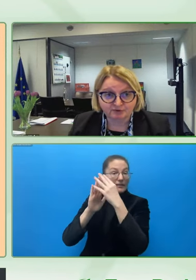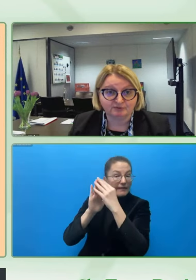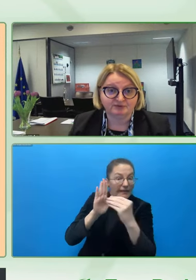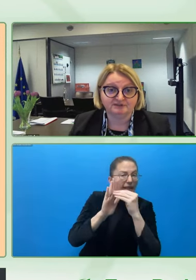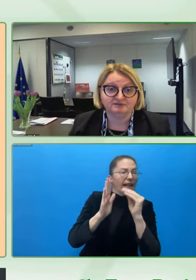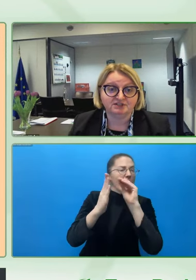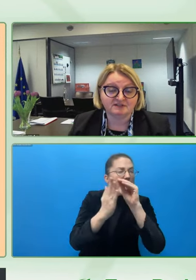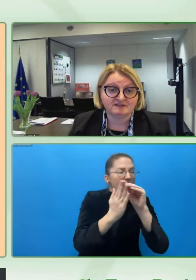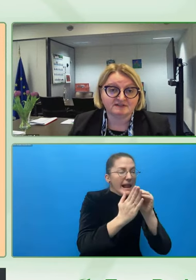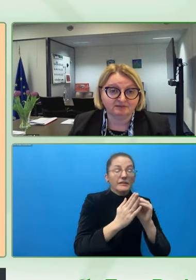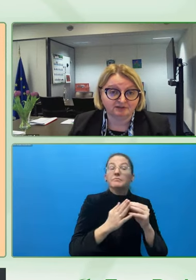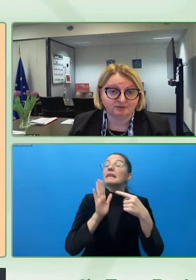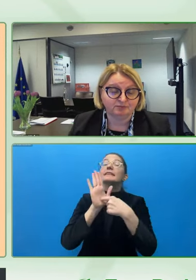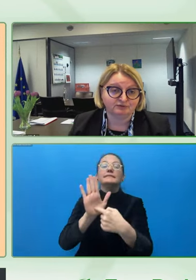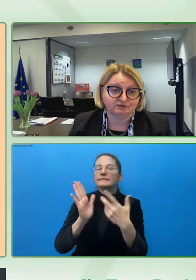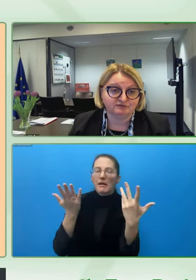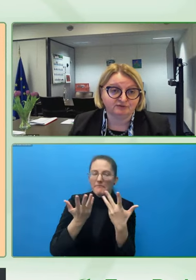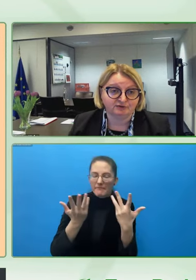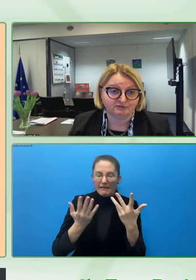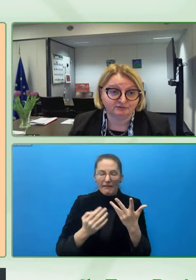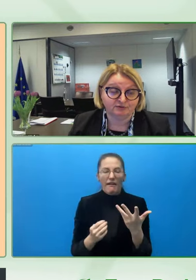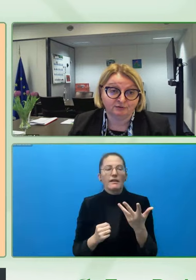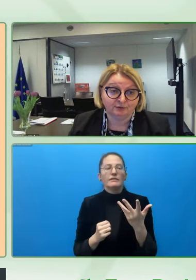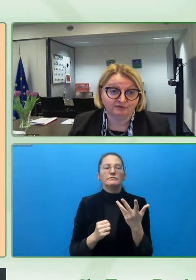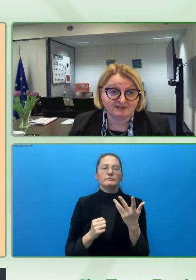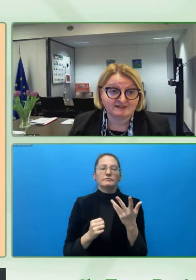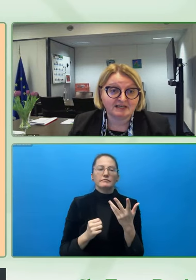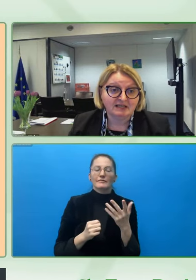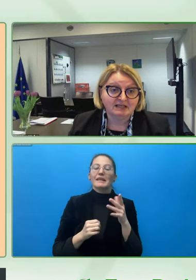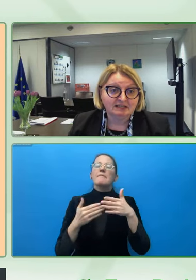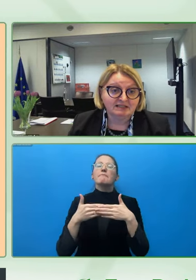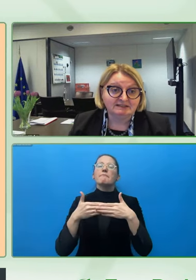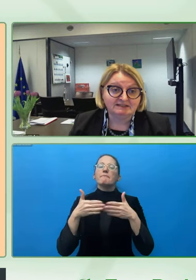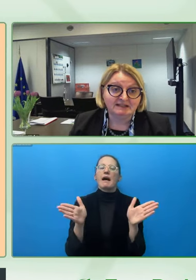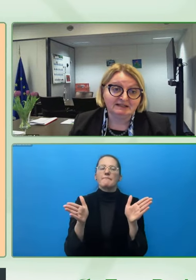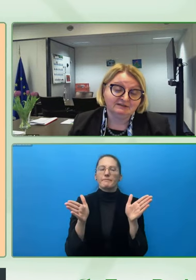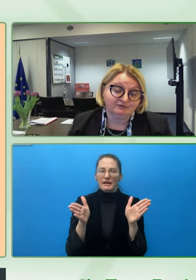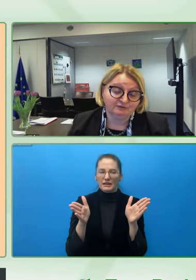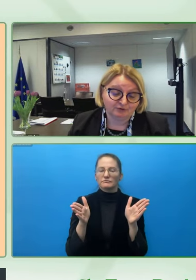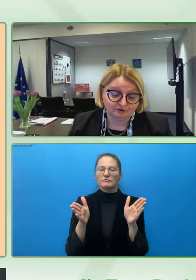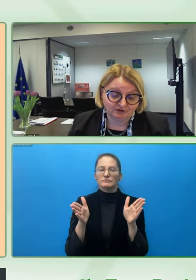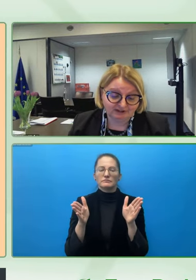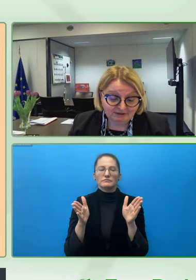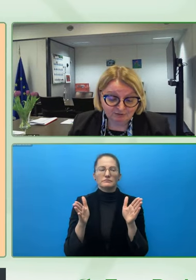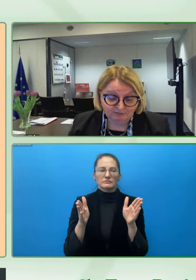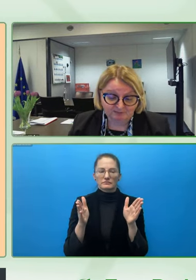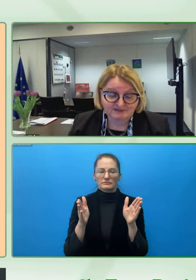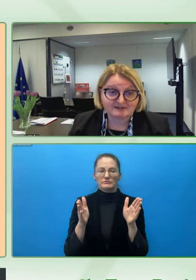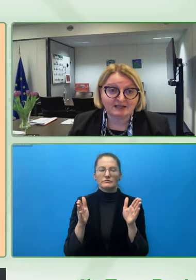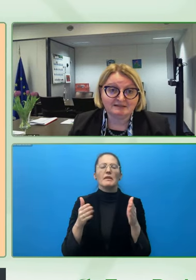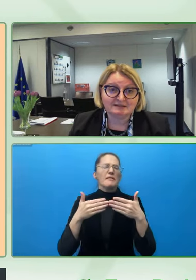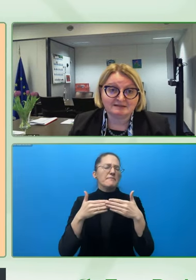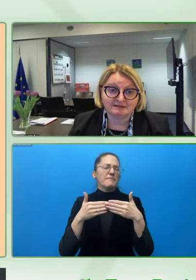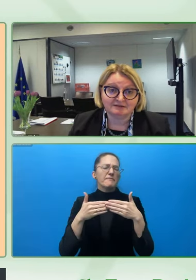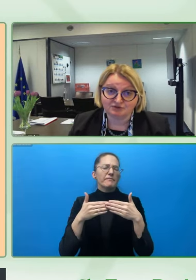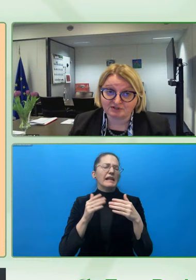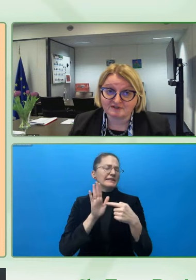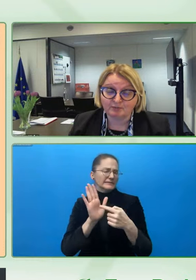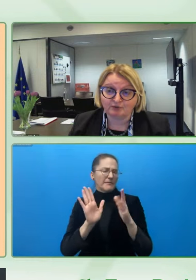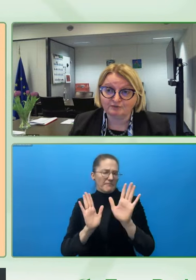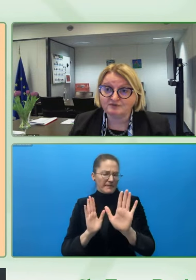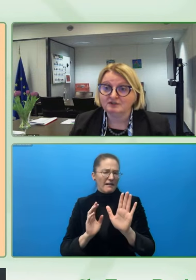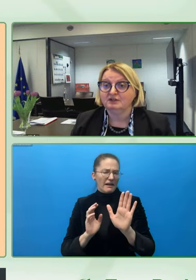public procurement, which is very important for all of us. The deadline for EU member states